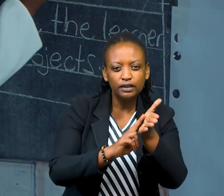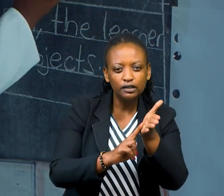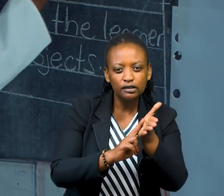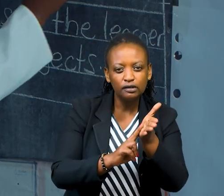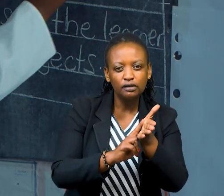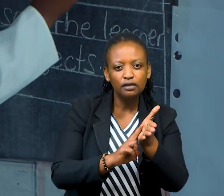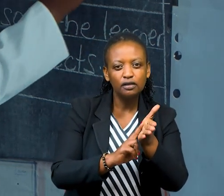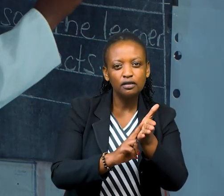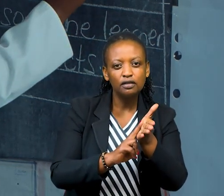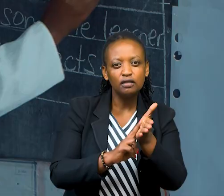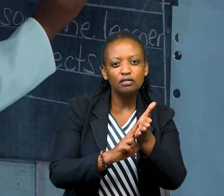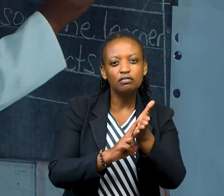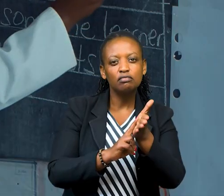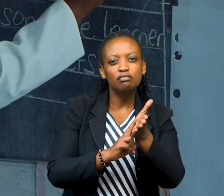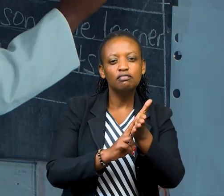using